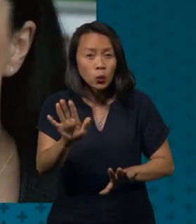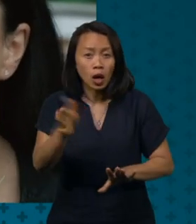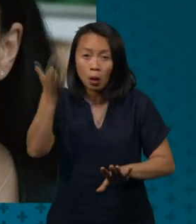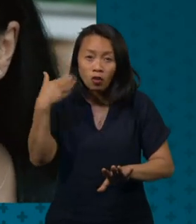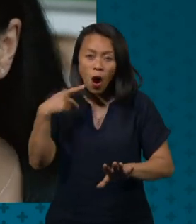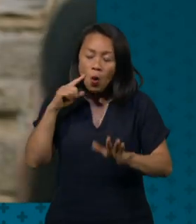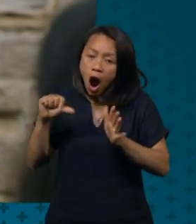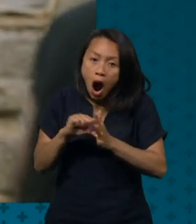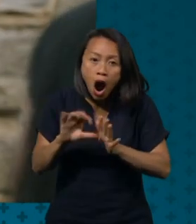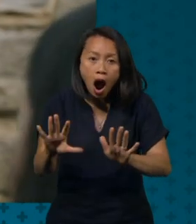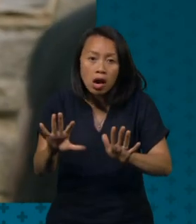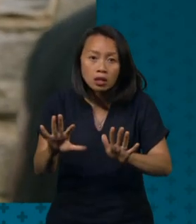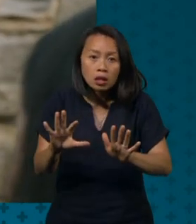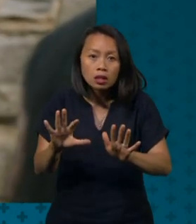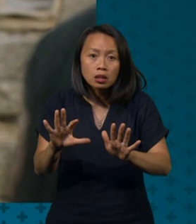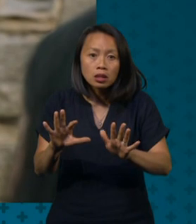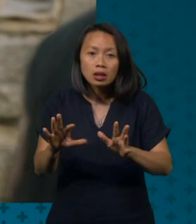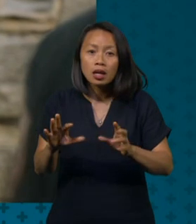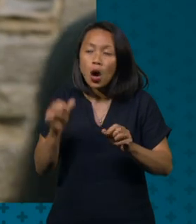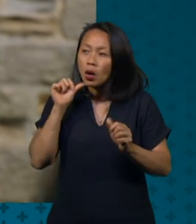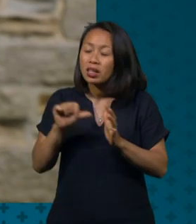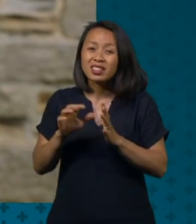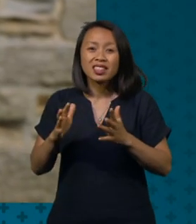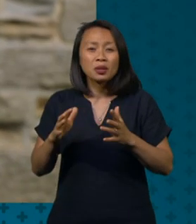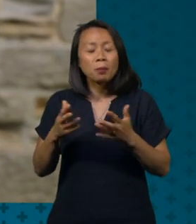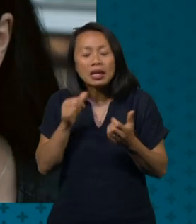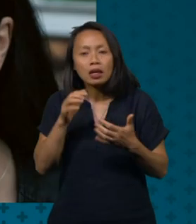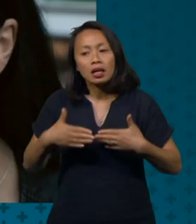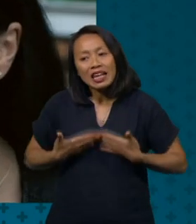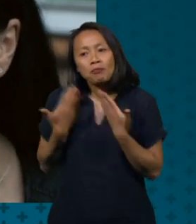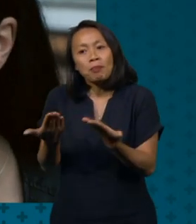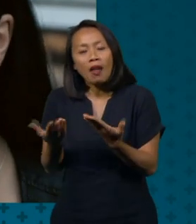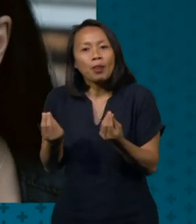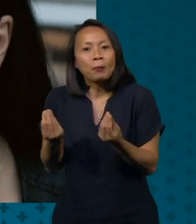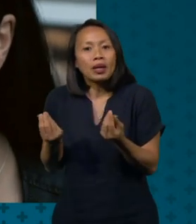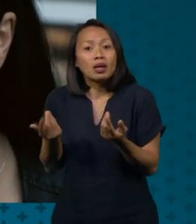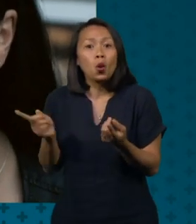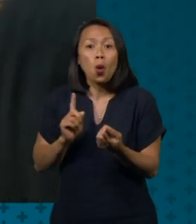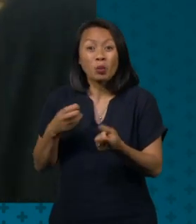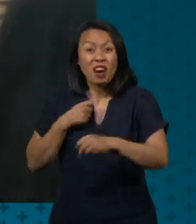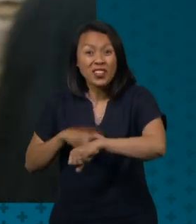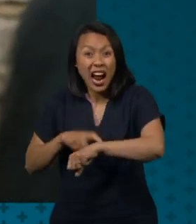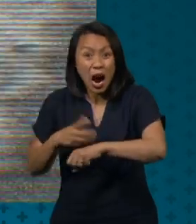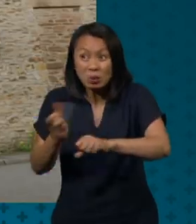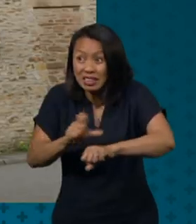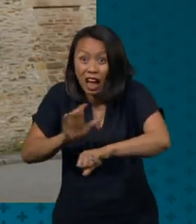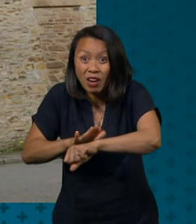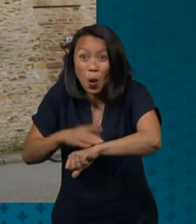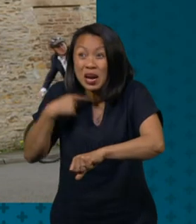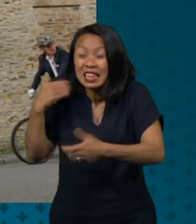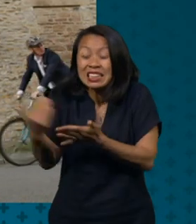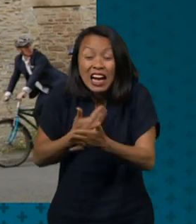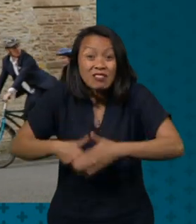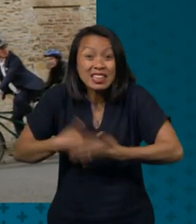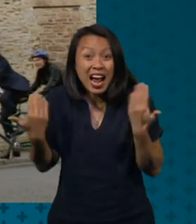of all of this mess is to give something back. We've still got time. You can still save the day, Ryan. So then we